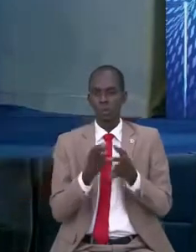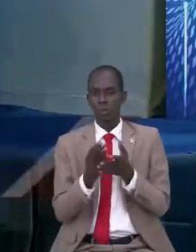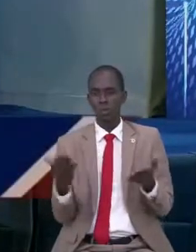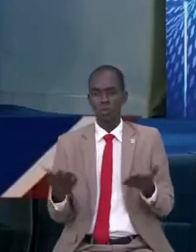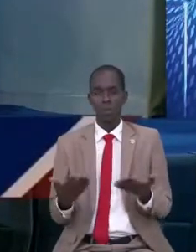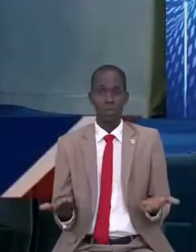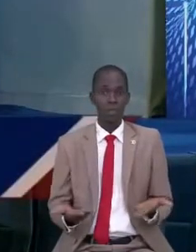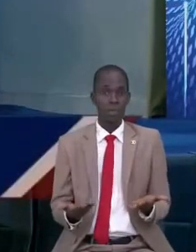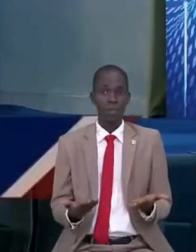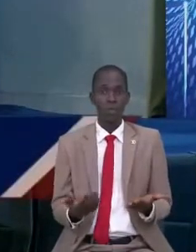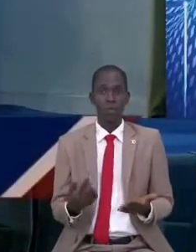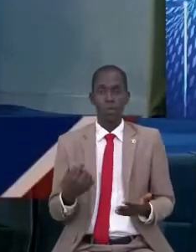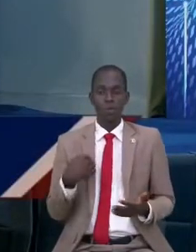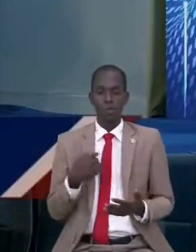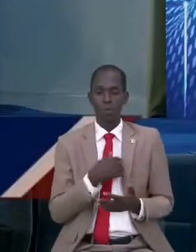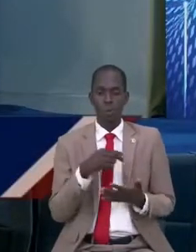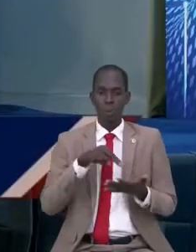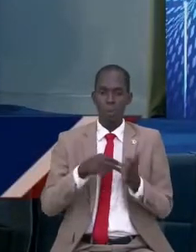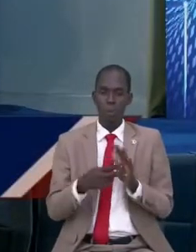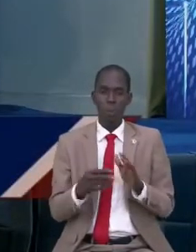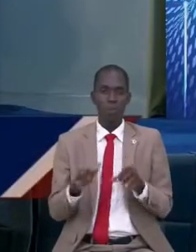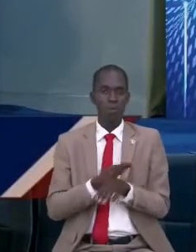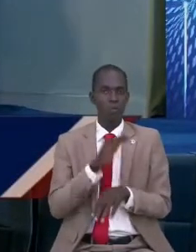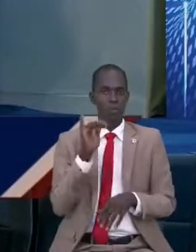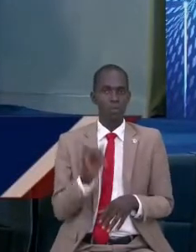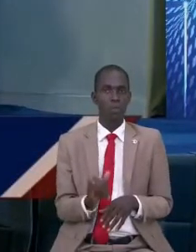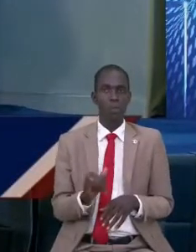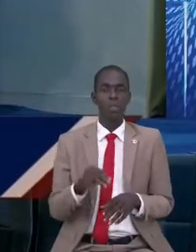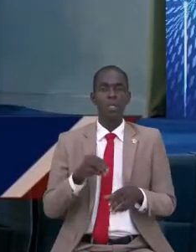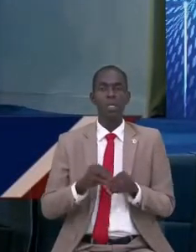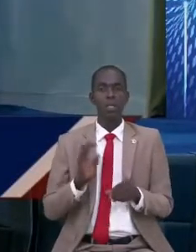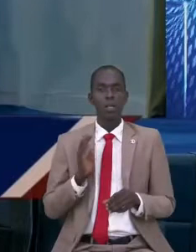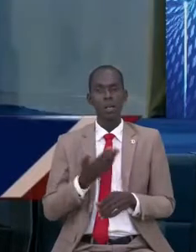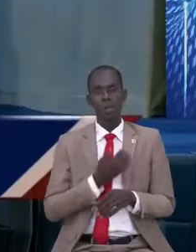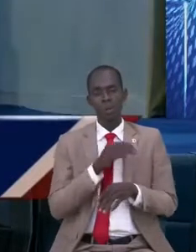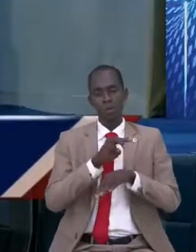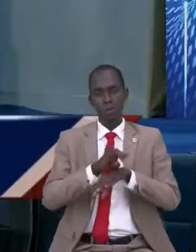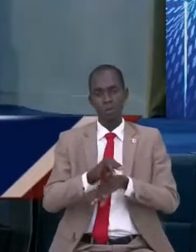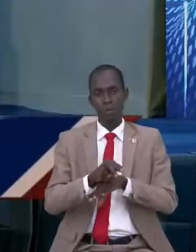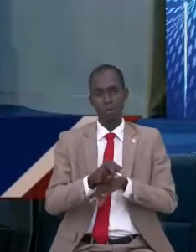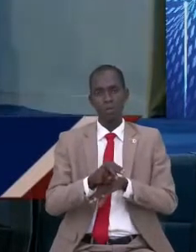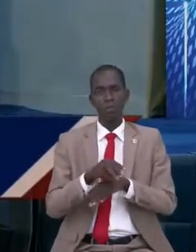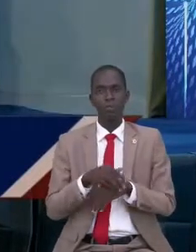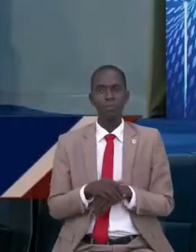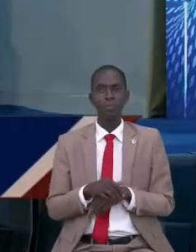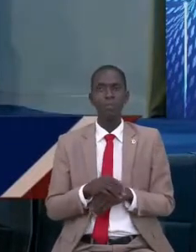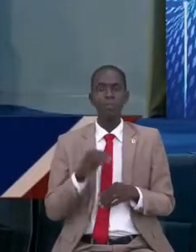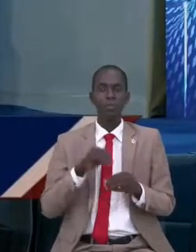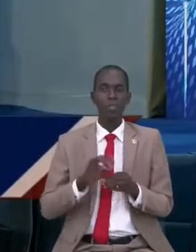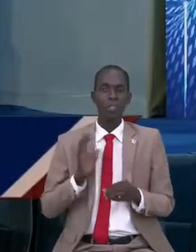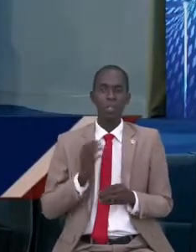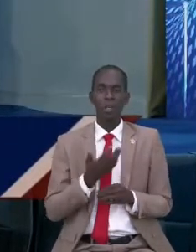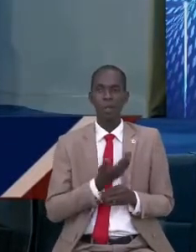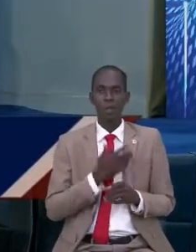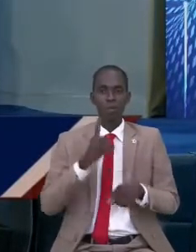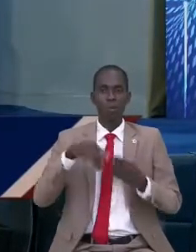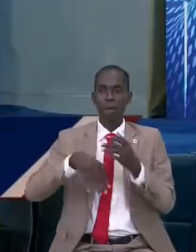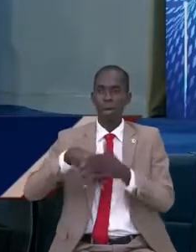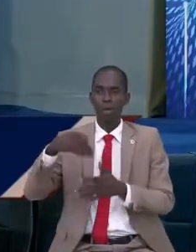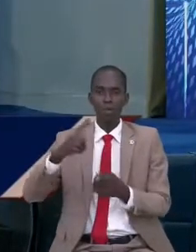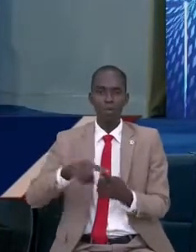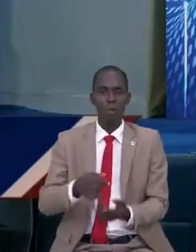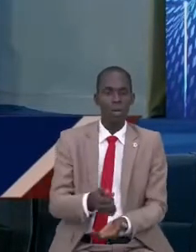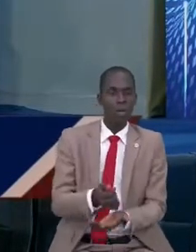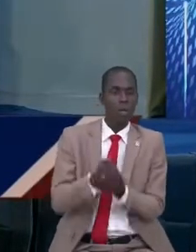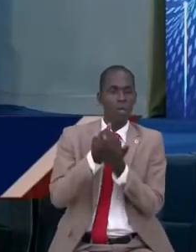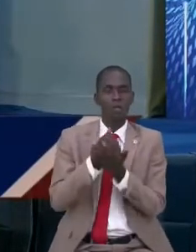We purposefully, in our ministry, in our stretching out a helping